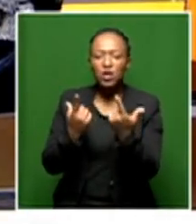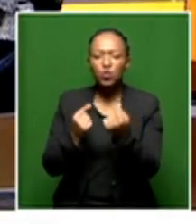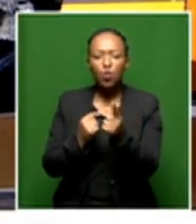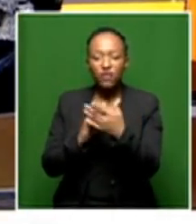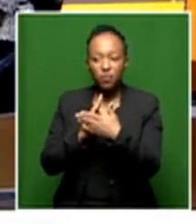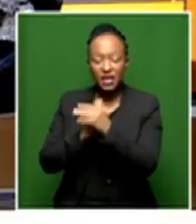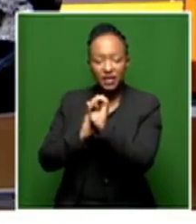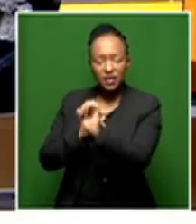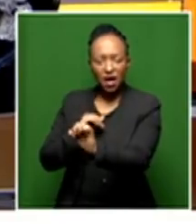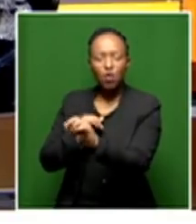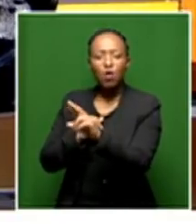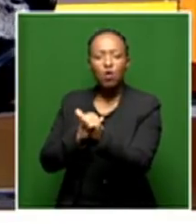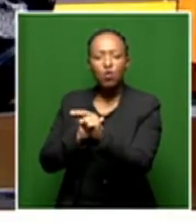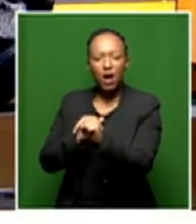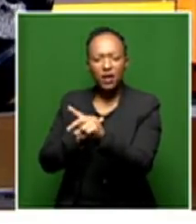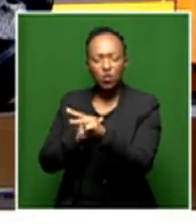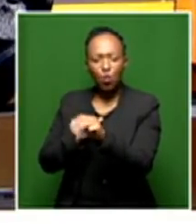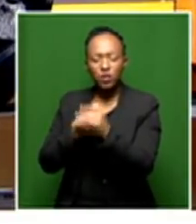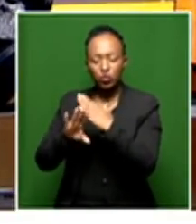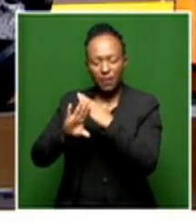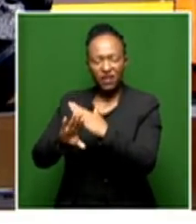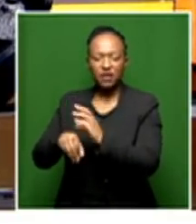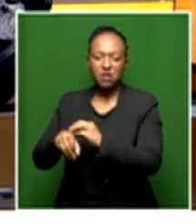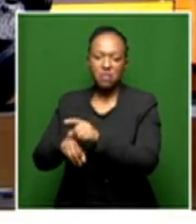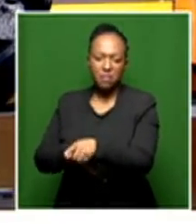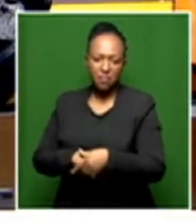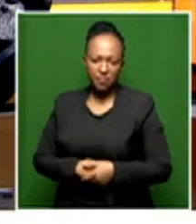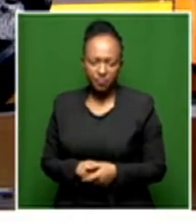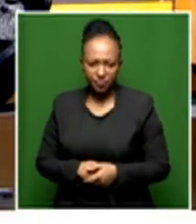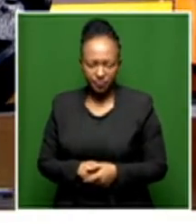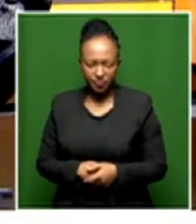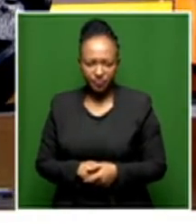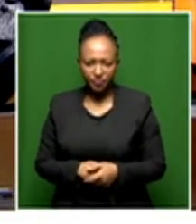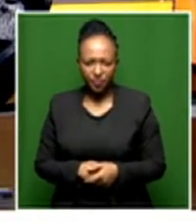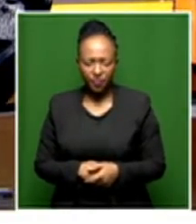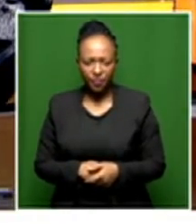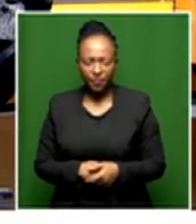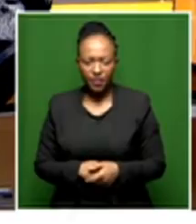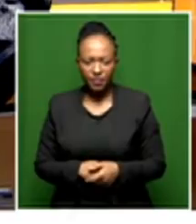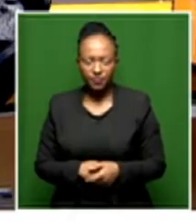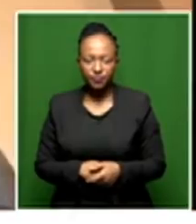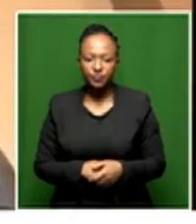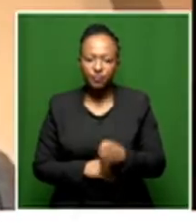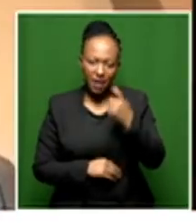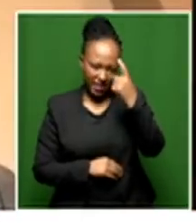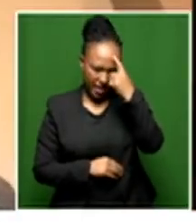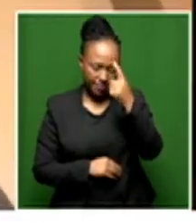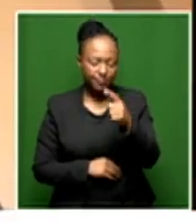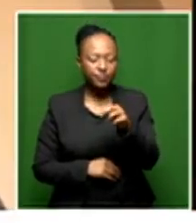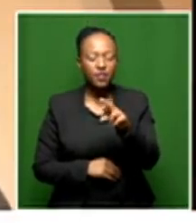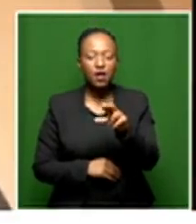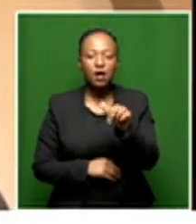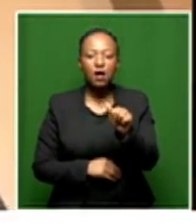side as Rand Water to mitigate some of these problems? I think Rand Water from